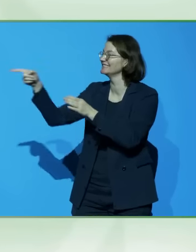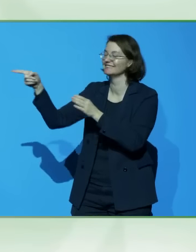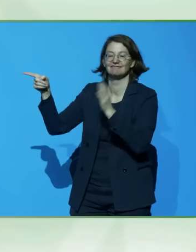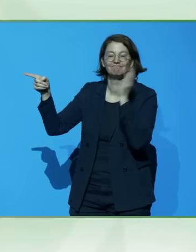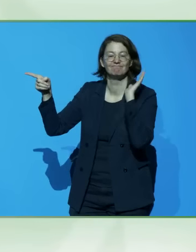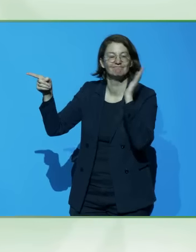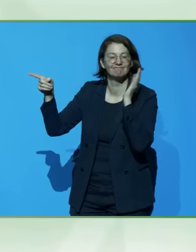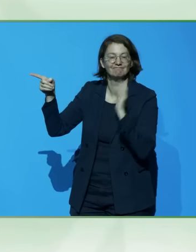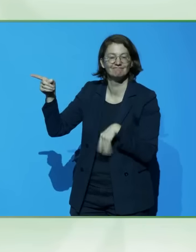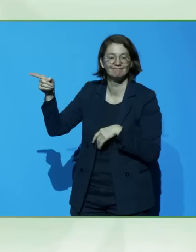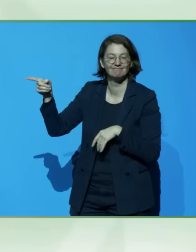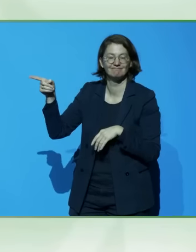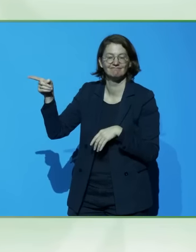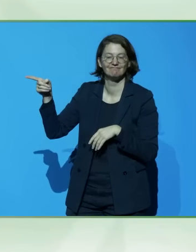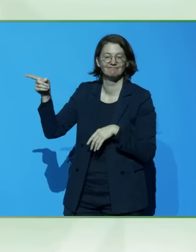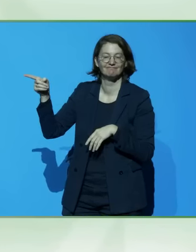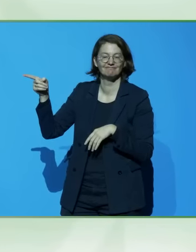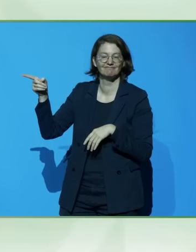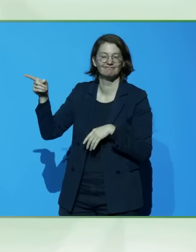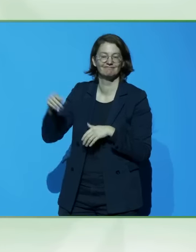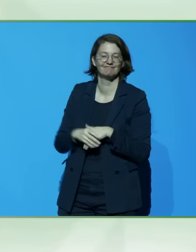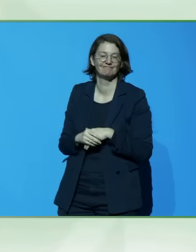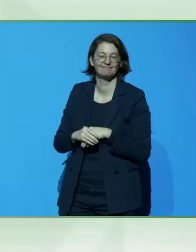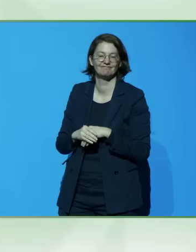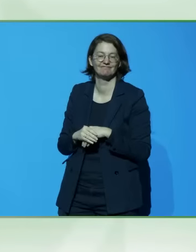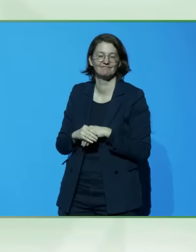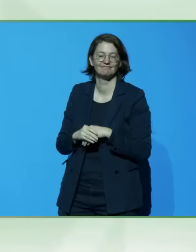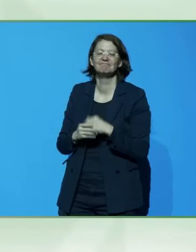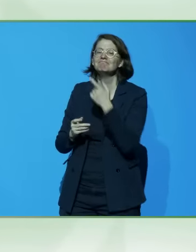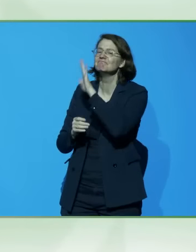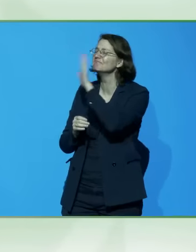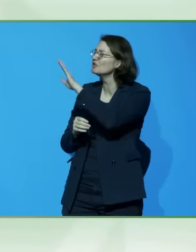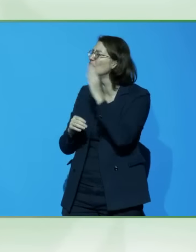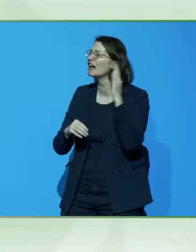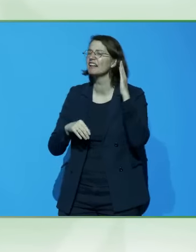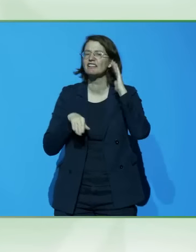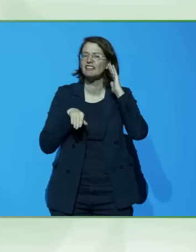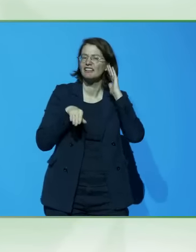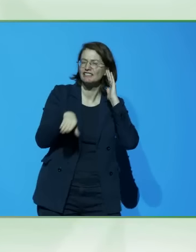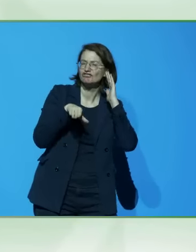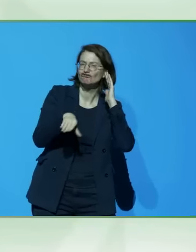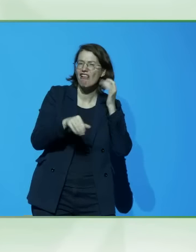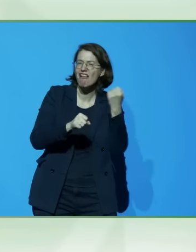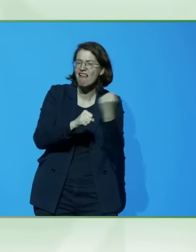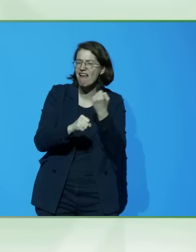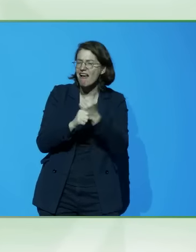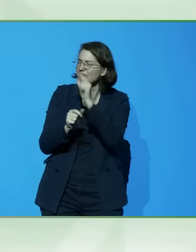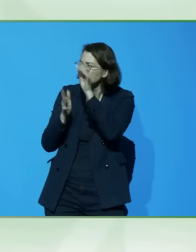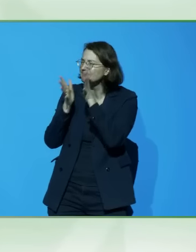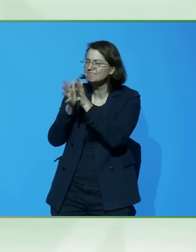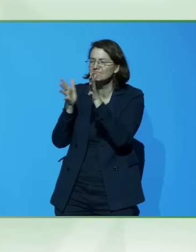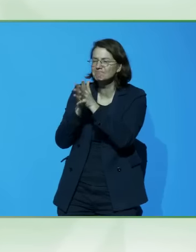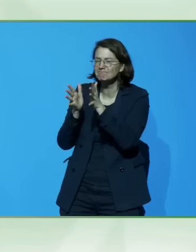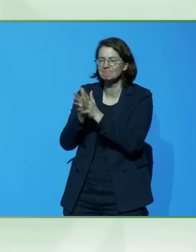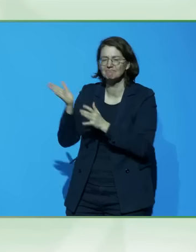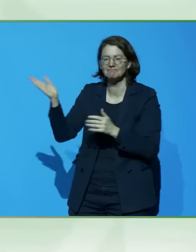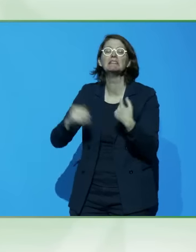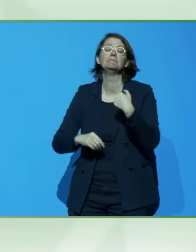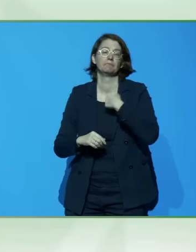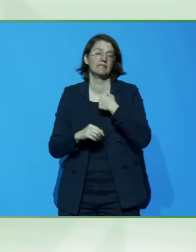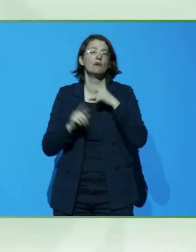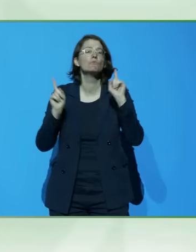Relups, tell me a bit more about your DJ work. Yes, I'm a music therapist originally, and I like music and